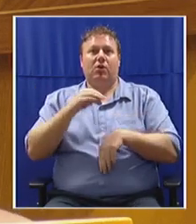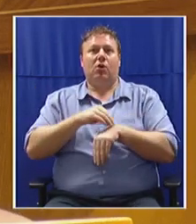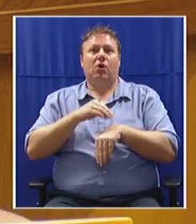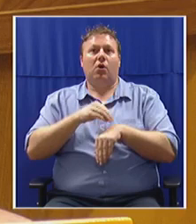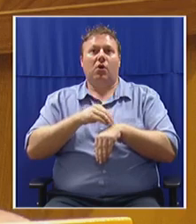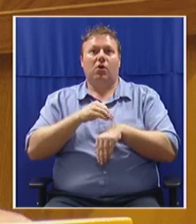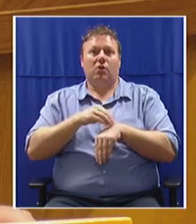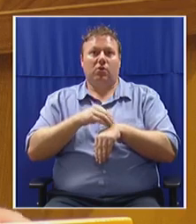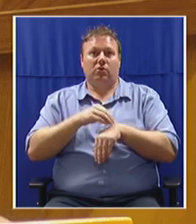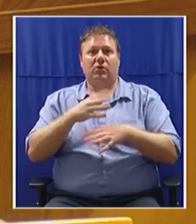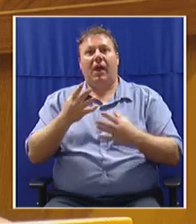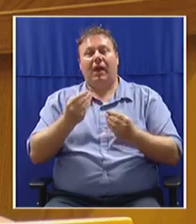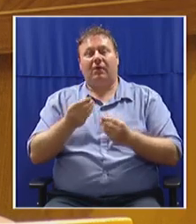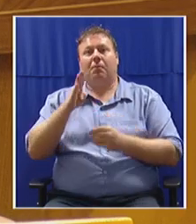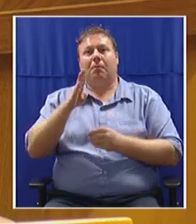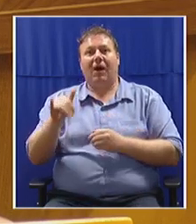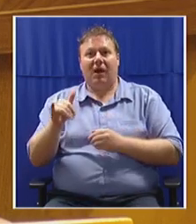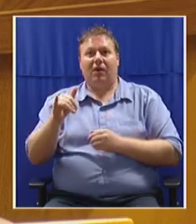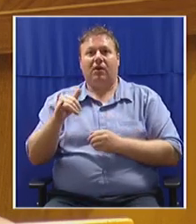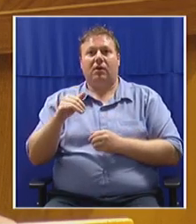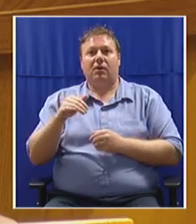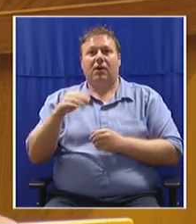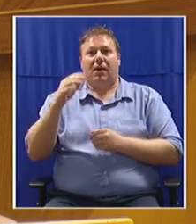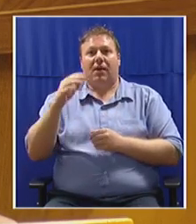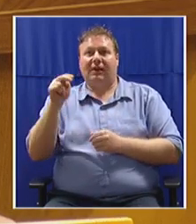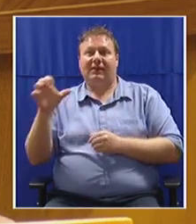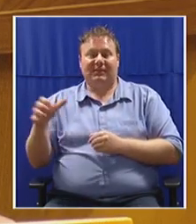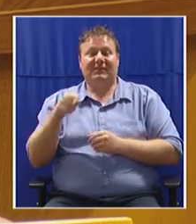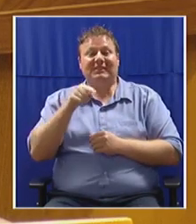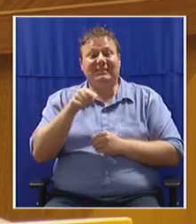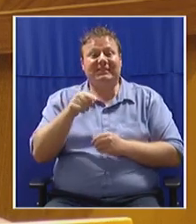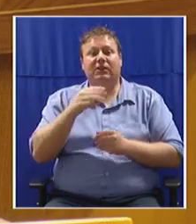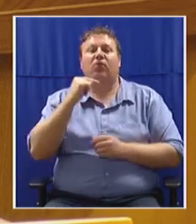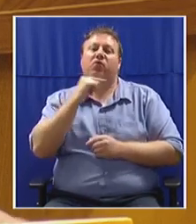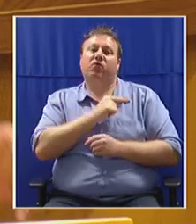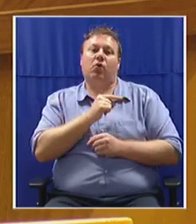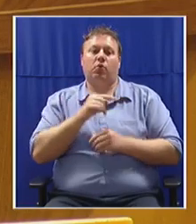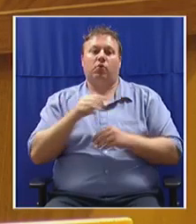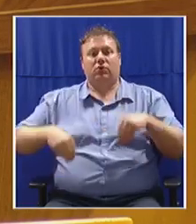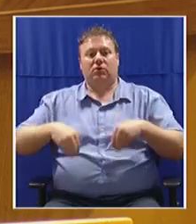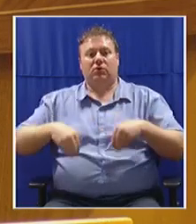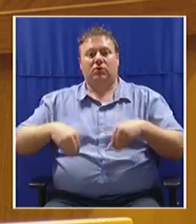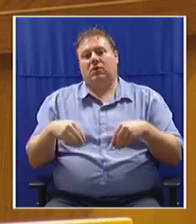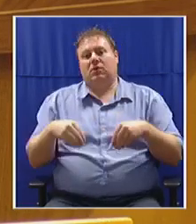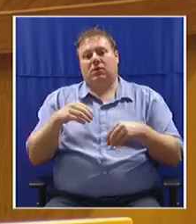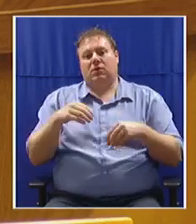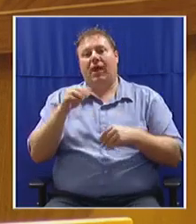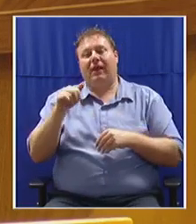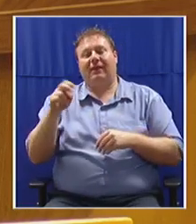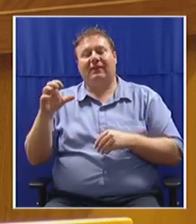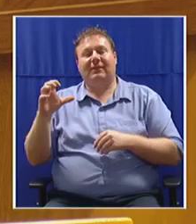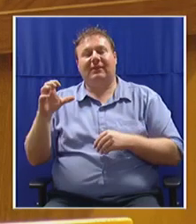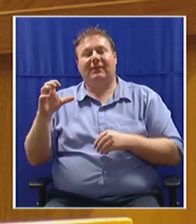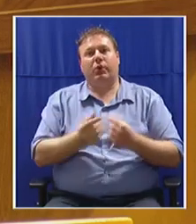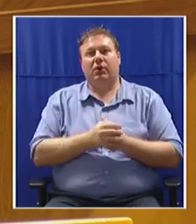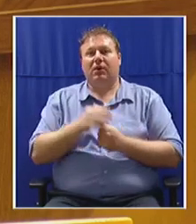ruling party. This is the fraud at the heart of the expropriation without compensation. And while the ACDP remains